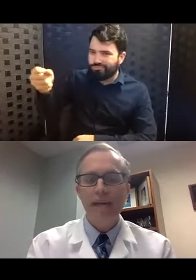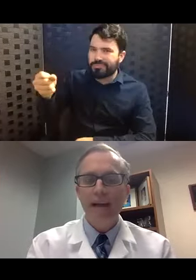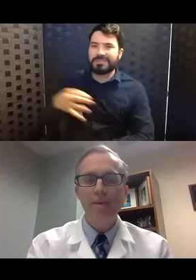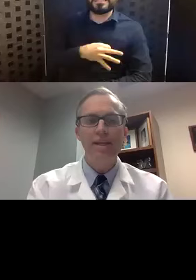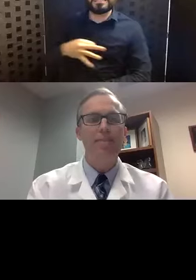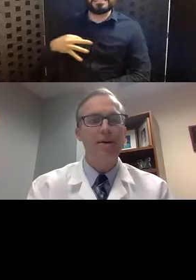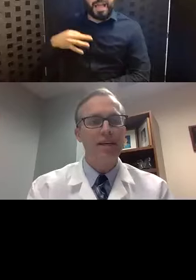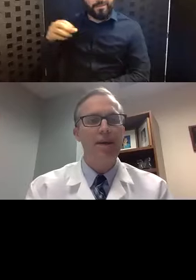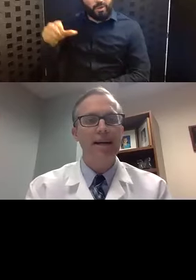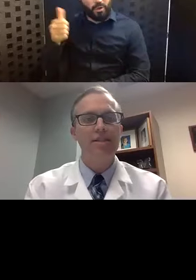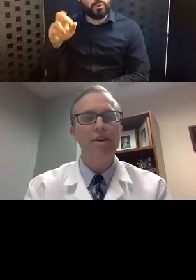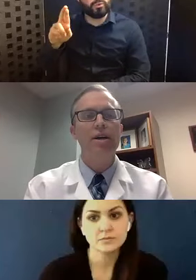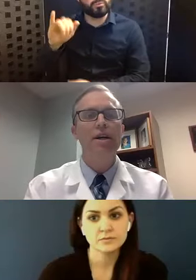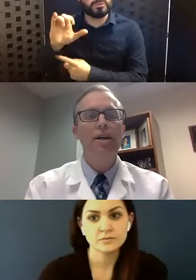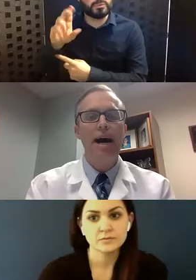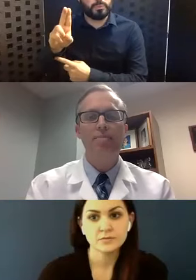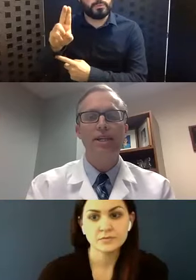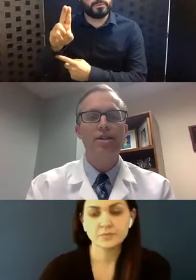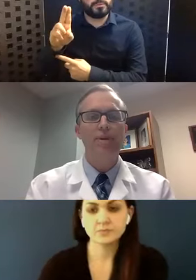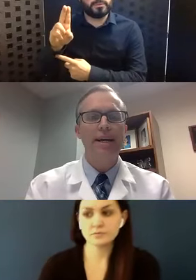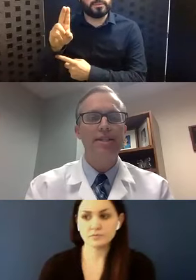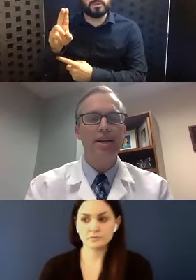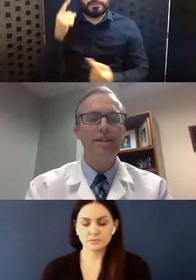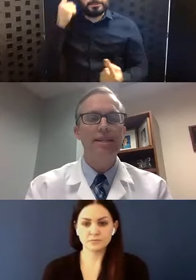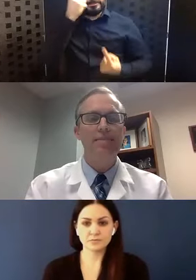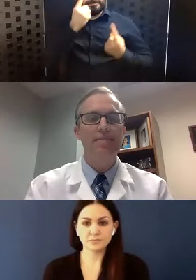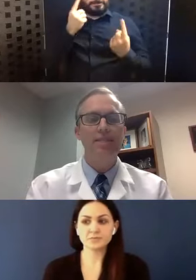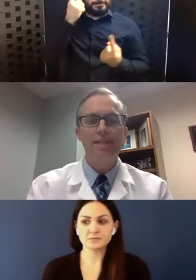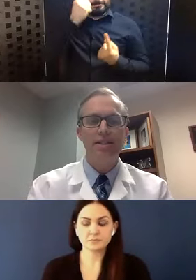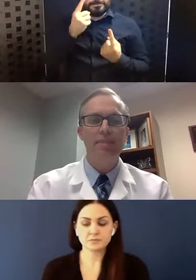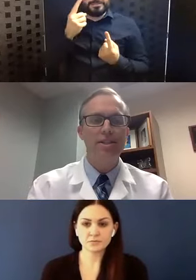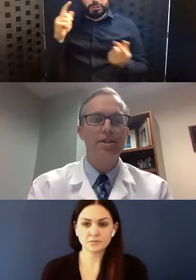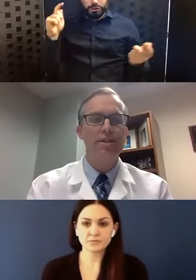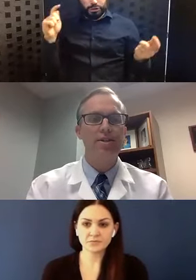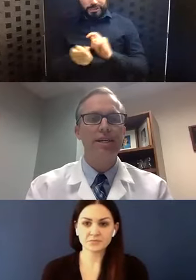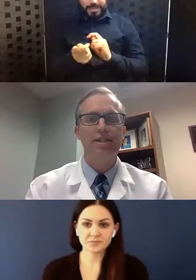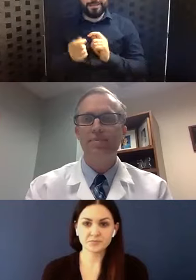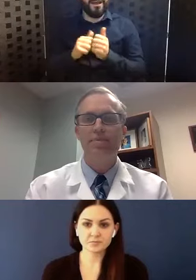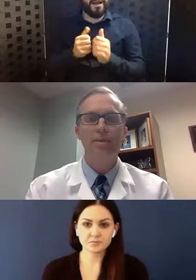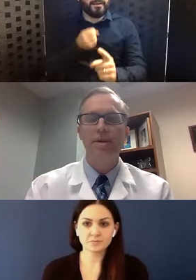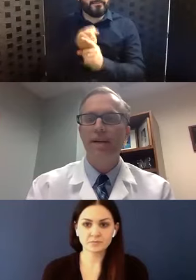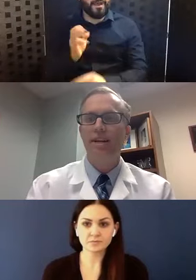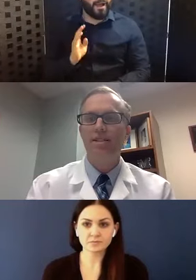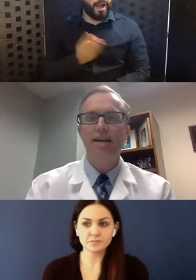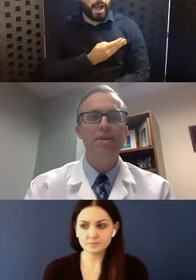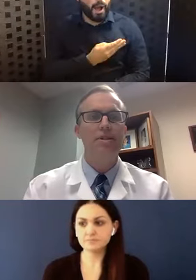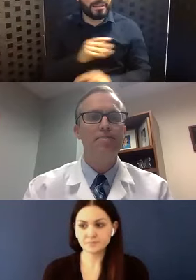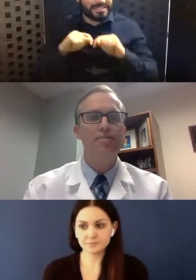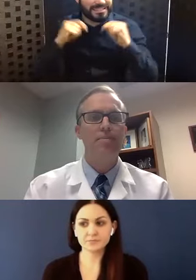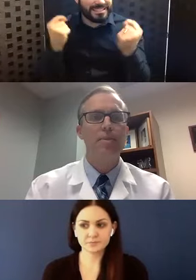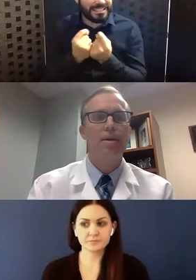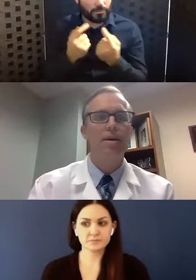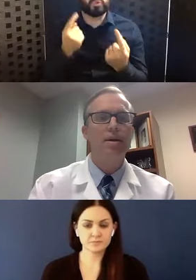So again, when we think about the impact of our operational plans on our teams, this is a major consideration. Can I have the next slide, please?